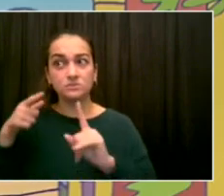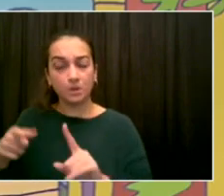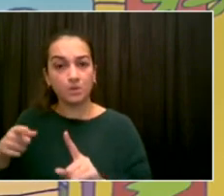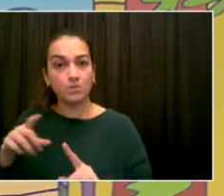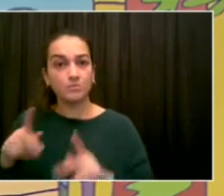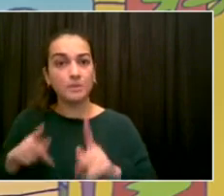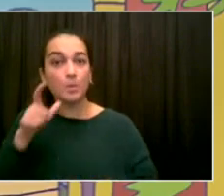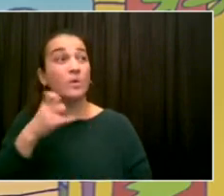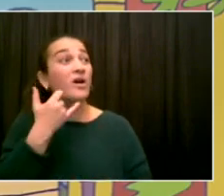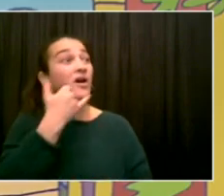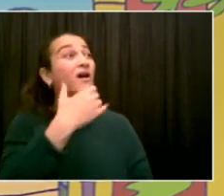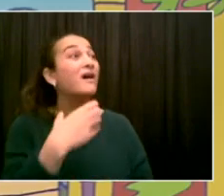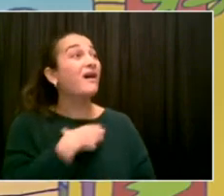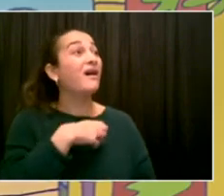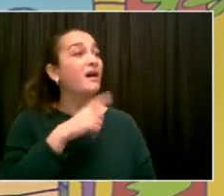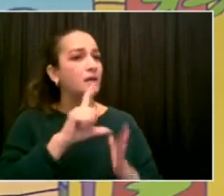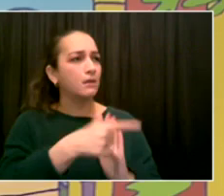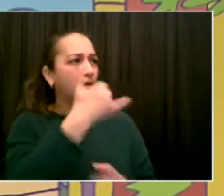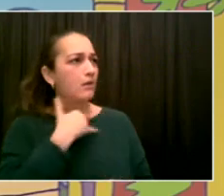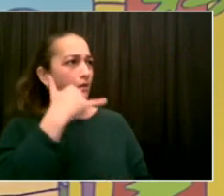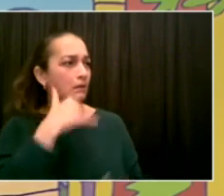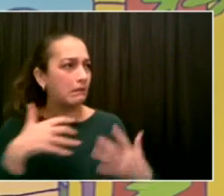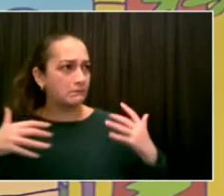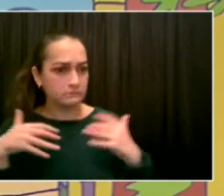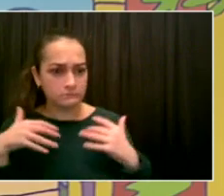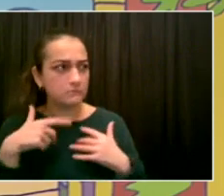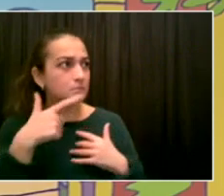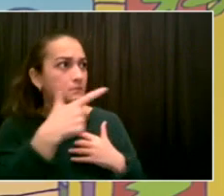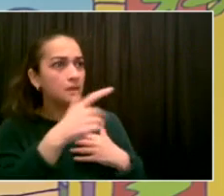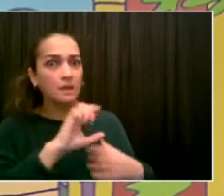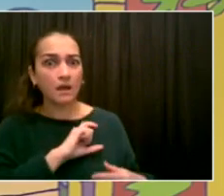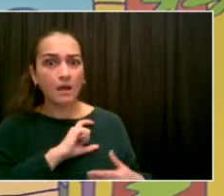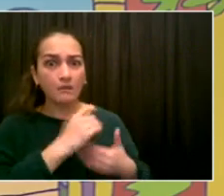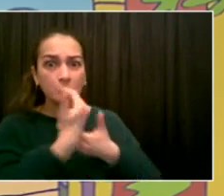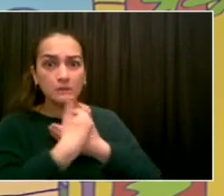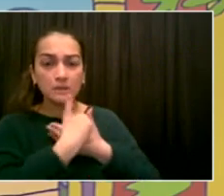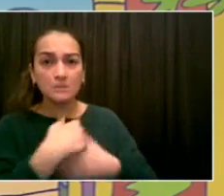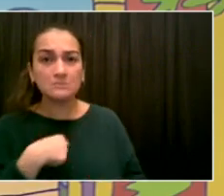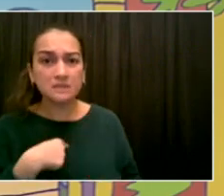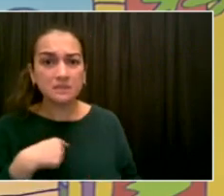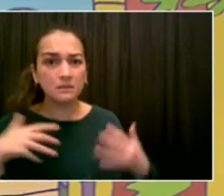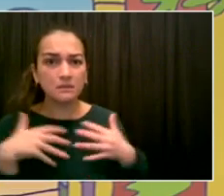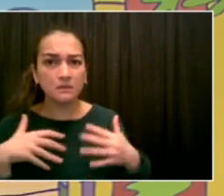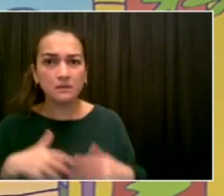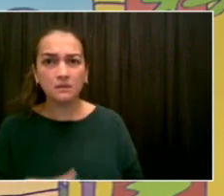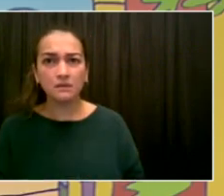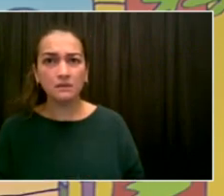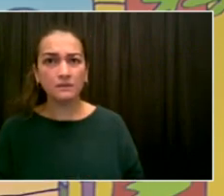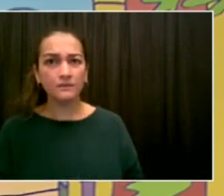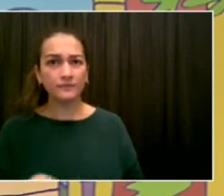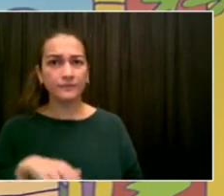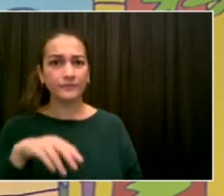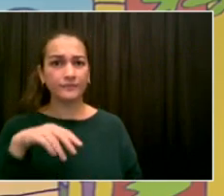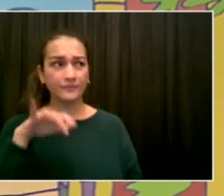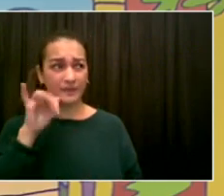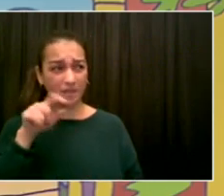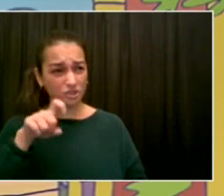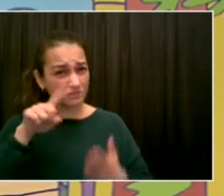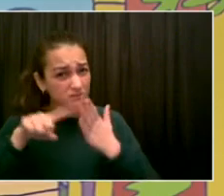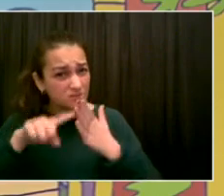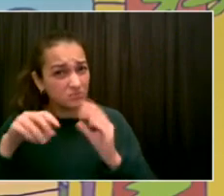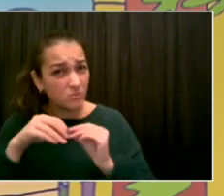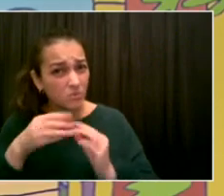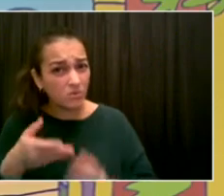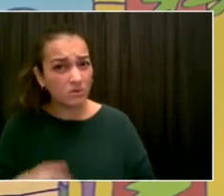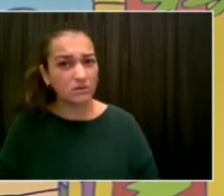incidents. Do you agree that the city should investigate? Of course. I mean, I don't want to presume what it is, but it's not good, whatever it